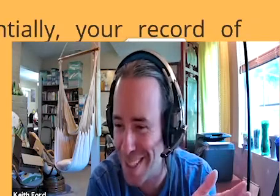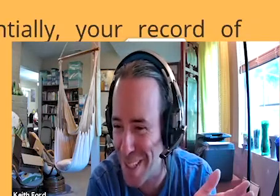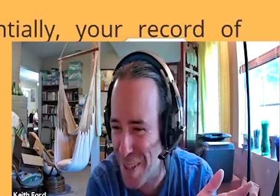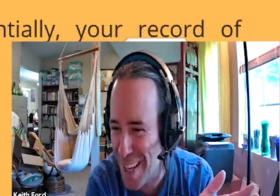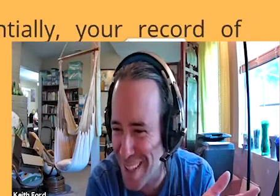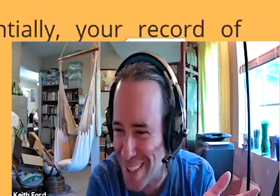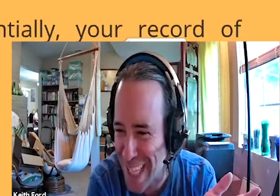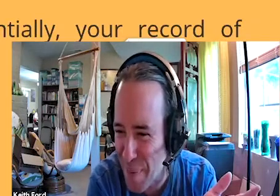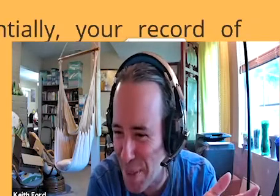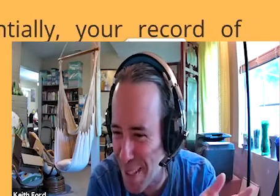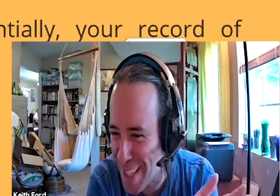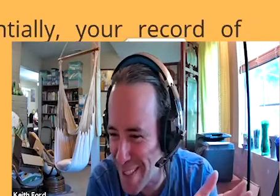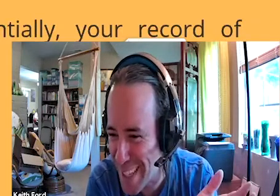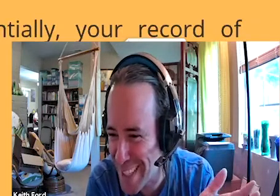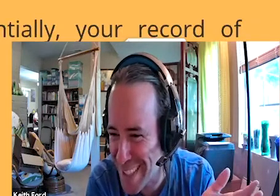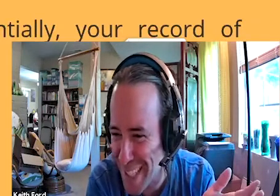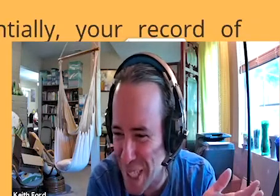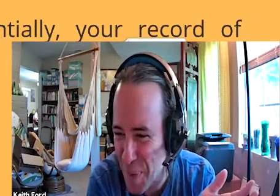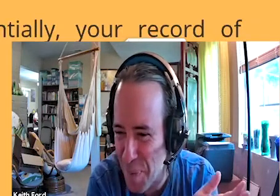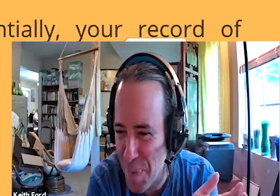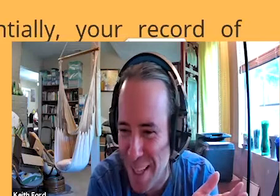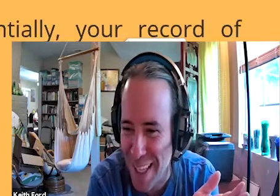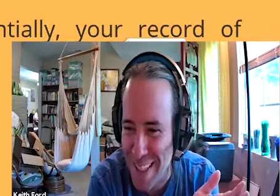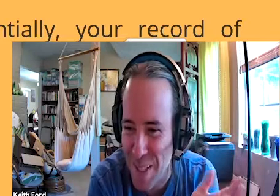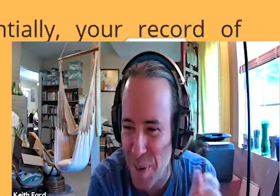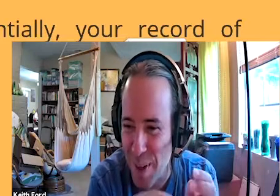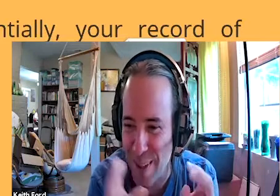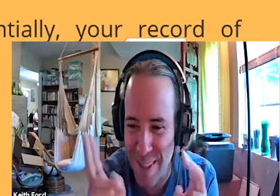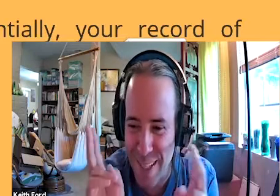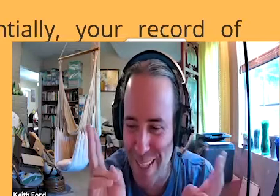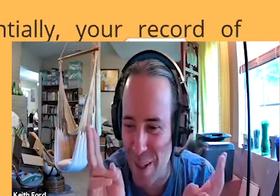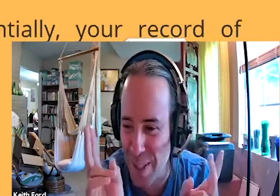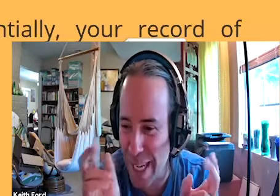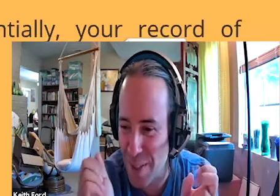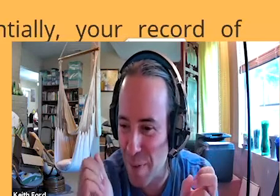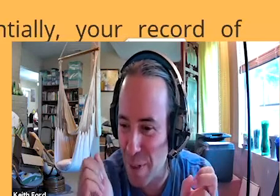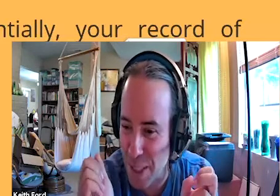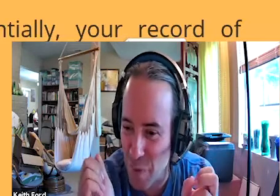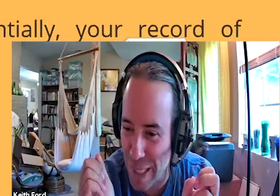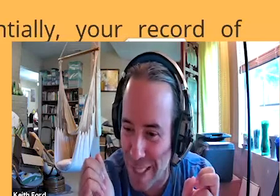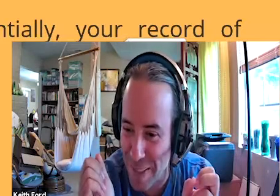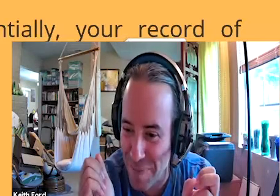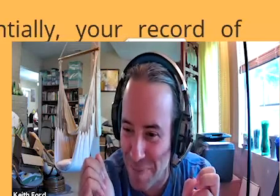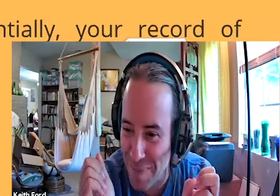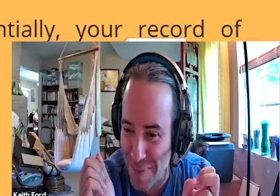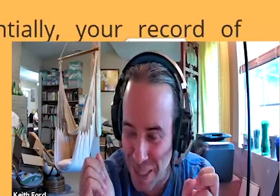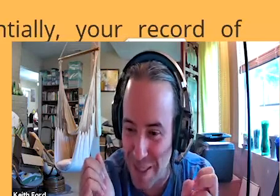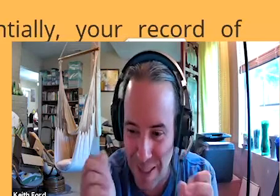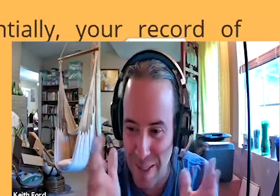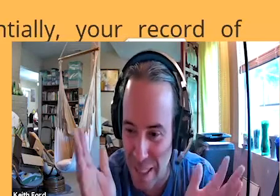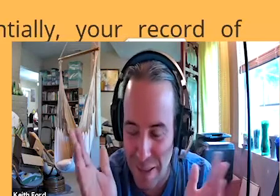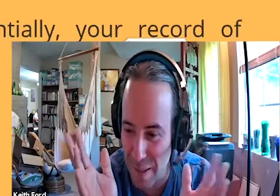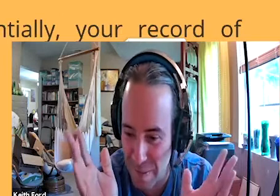be interested to know there's a gap in the contracts. So there is a thing called the catastrophic leave bank.